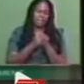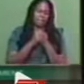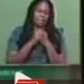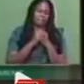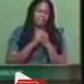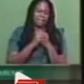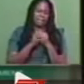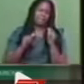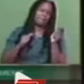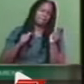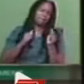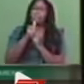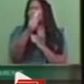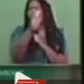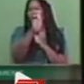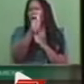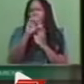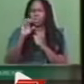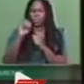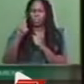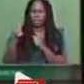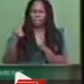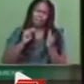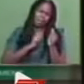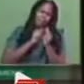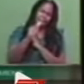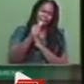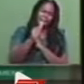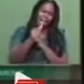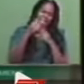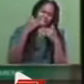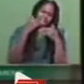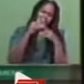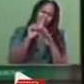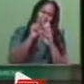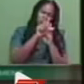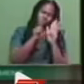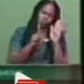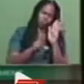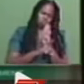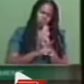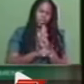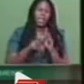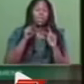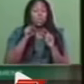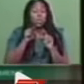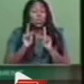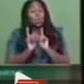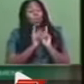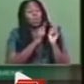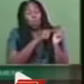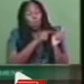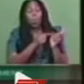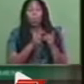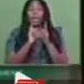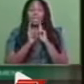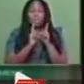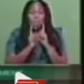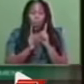above the legal limit. Don't ask me, as I say, if you don't believe me, check the Auditor General. Check the Auditor General